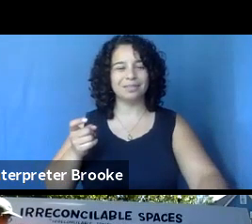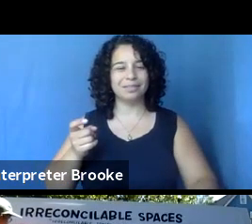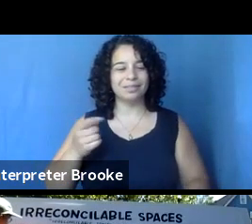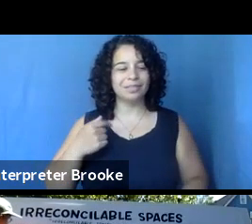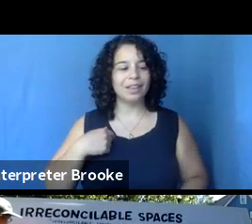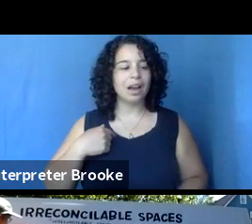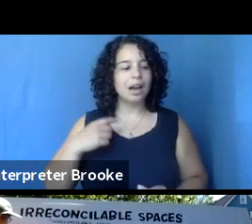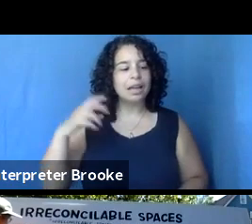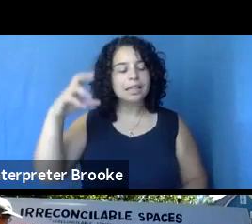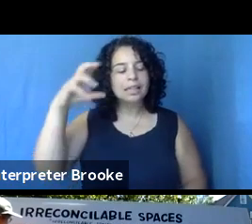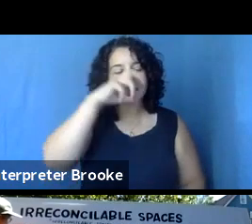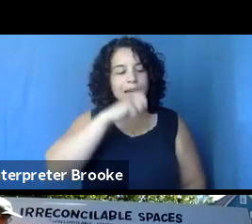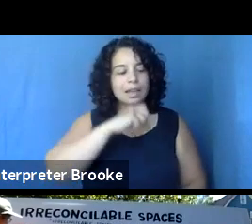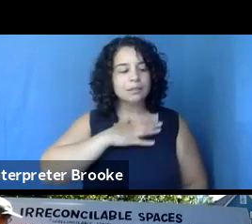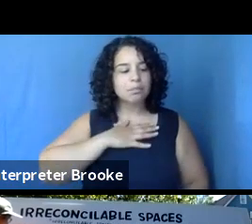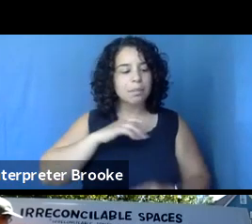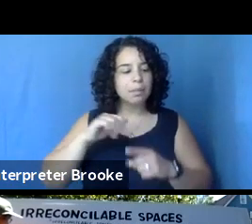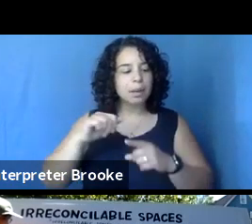my practices